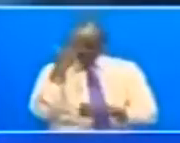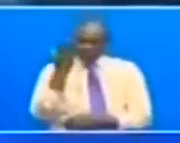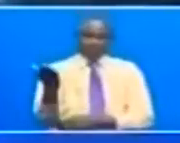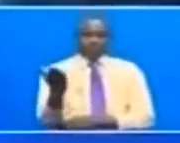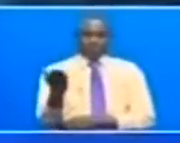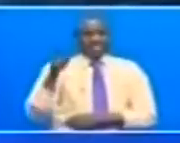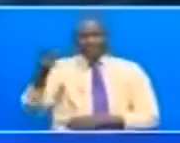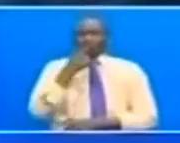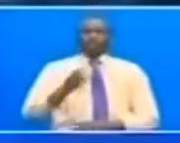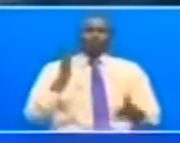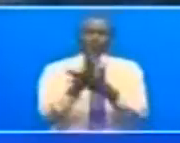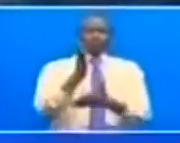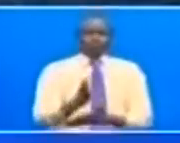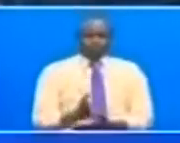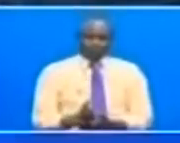Ile mjalu.